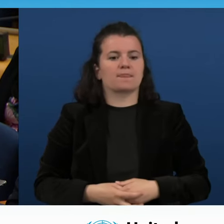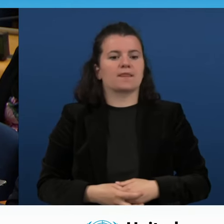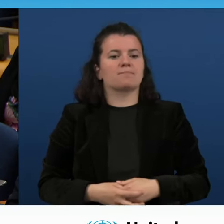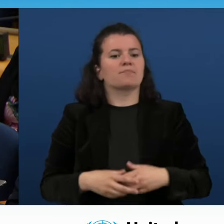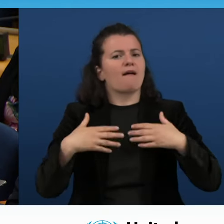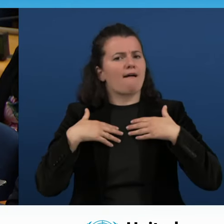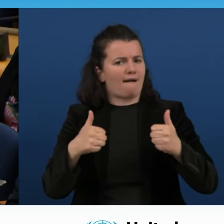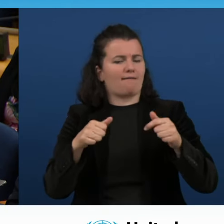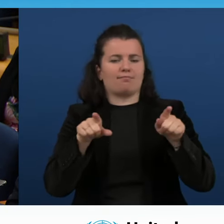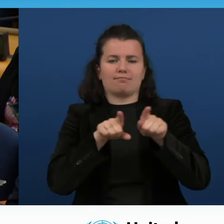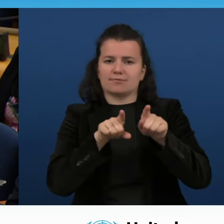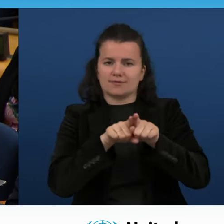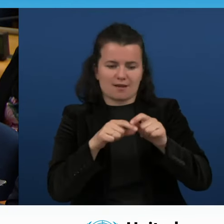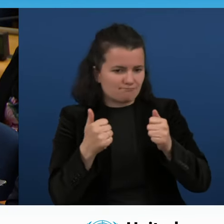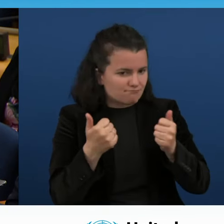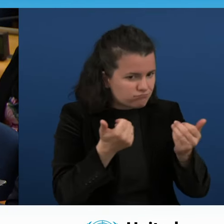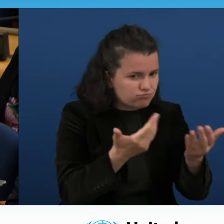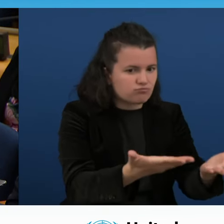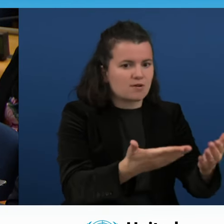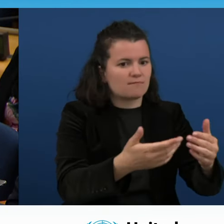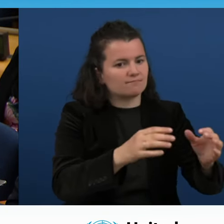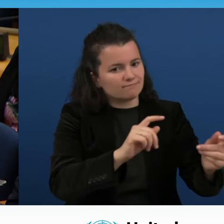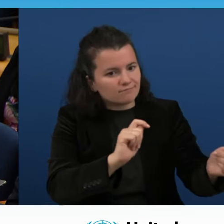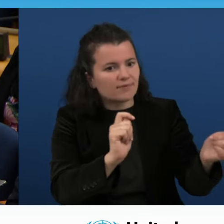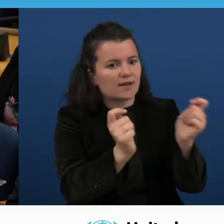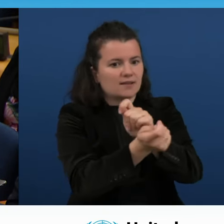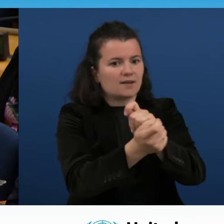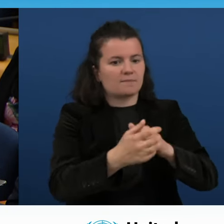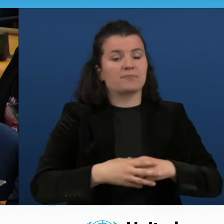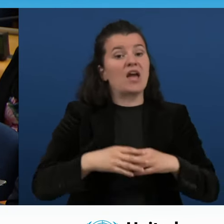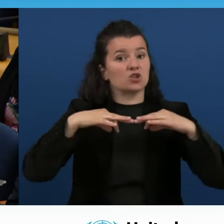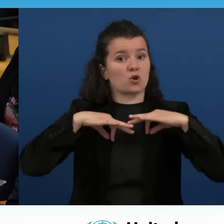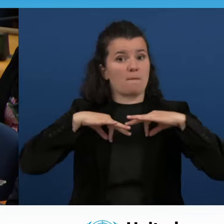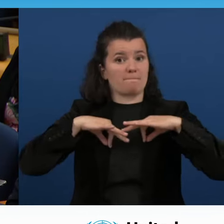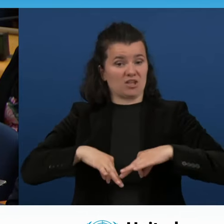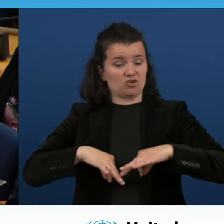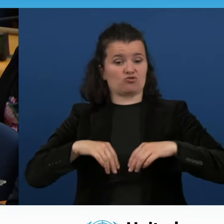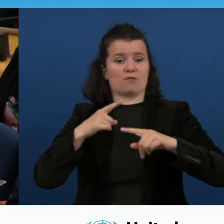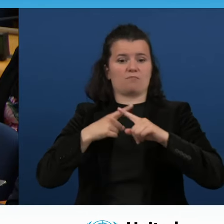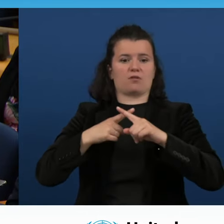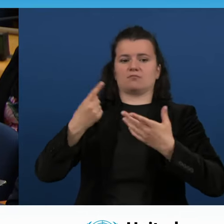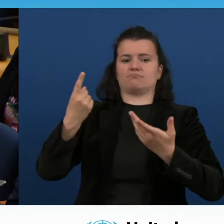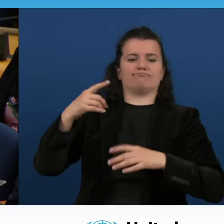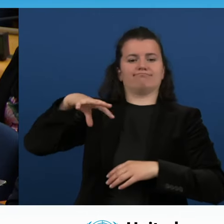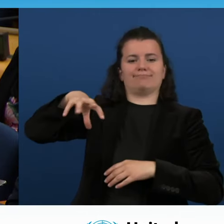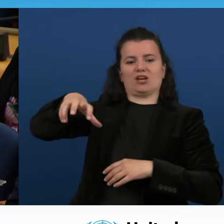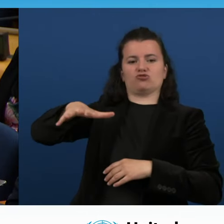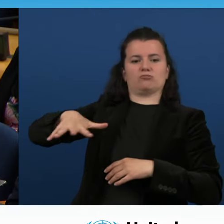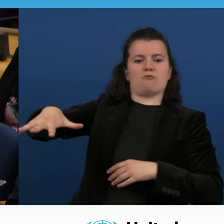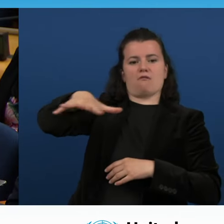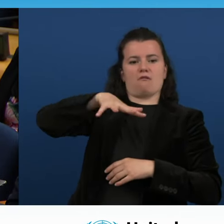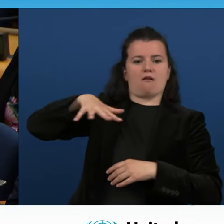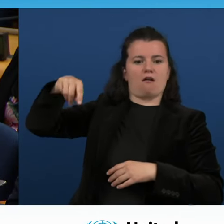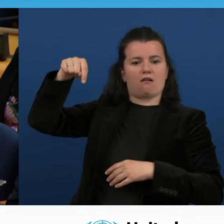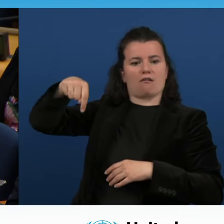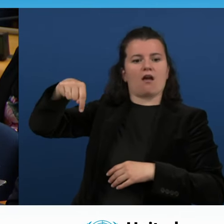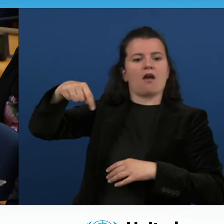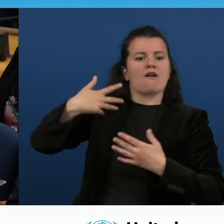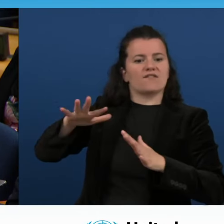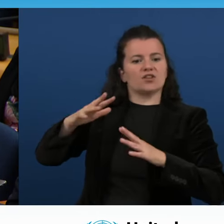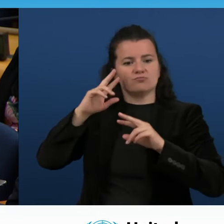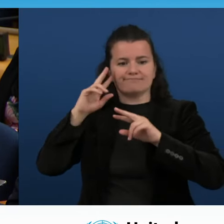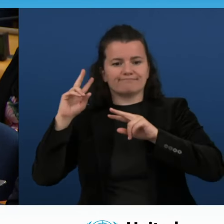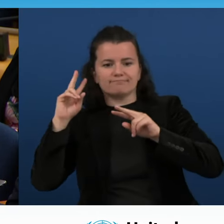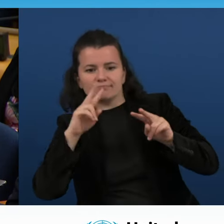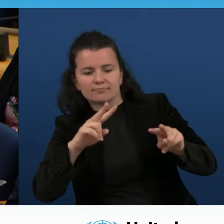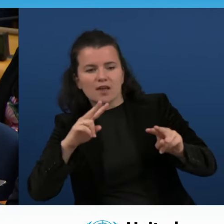mission, is constantly working in projects regarding microeconomic actions with every member of the social cabinet. The